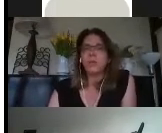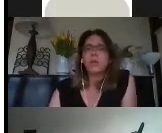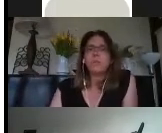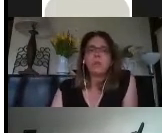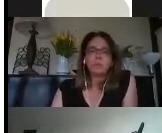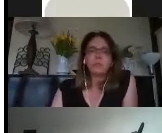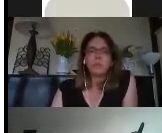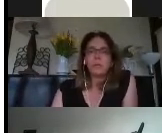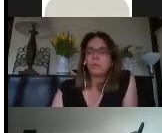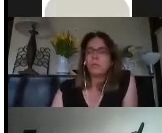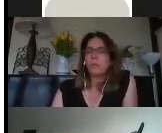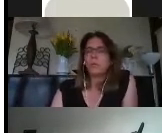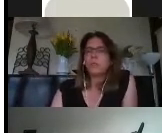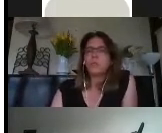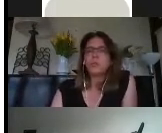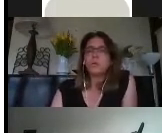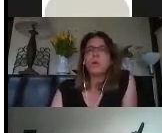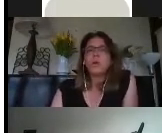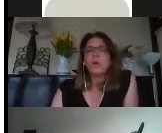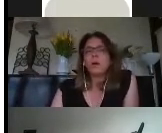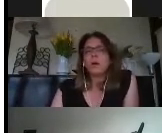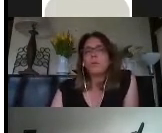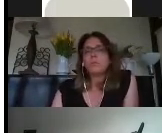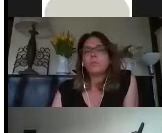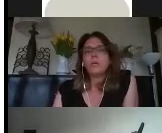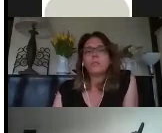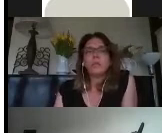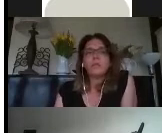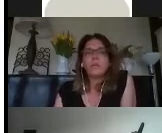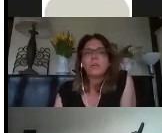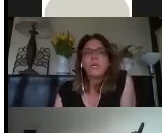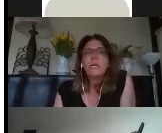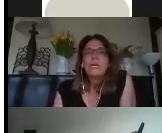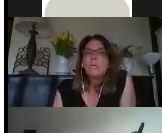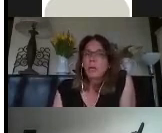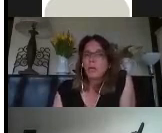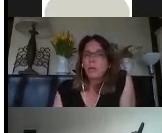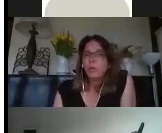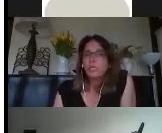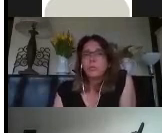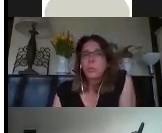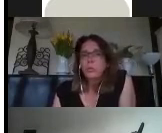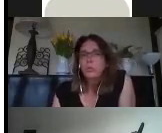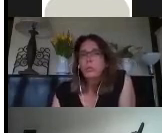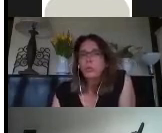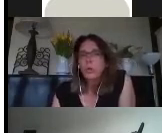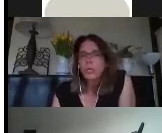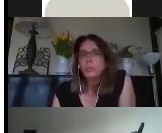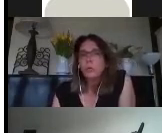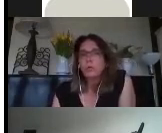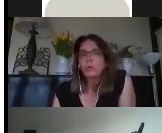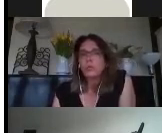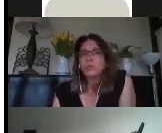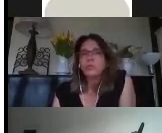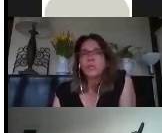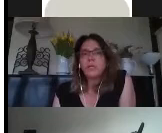landscaping. That's been done in other communities too. So it has that advantage. Another possible approach is a two-way